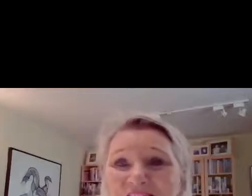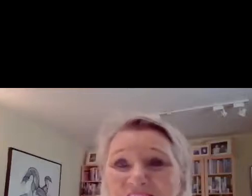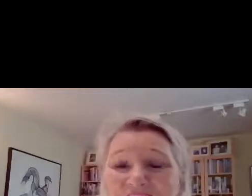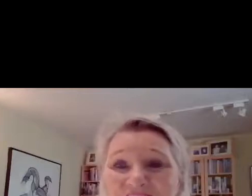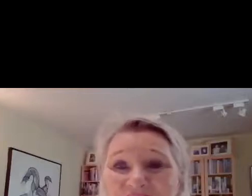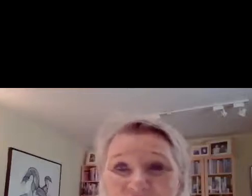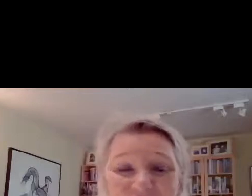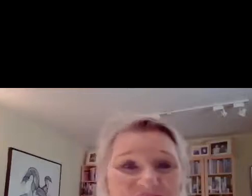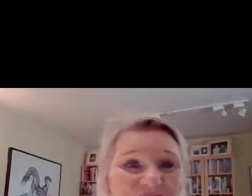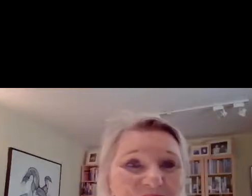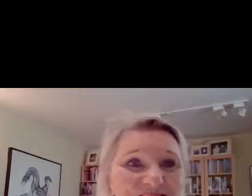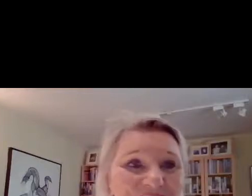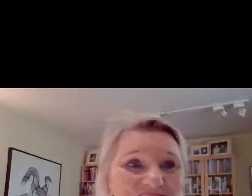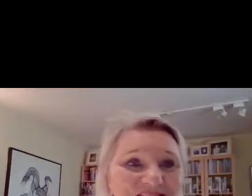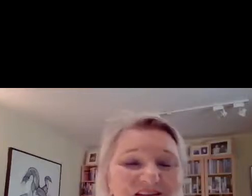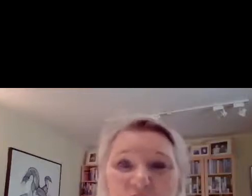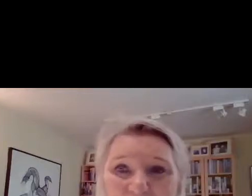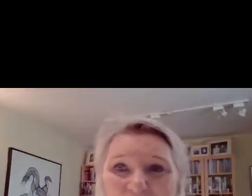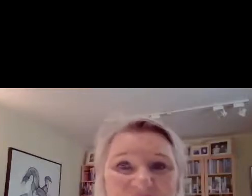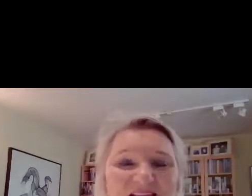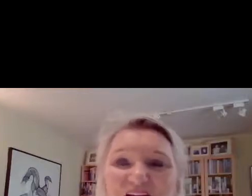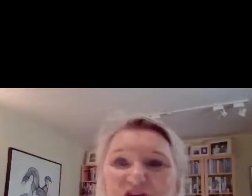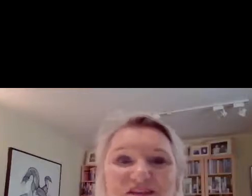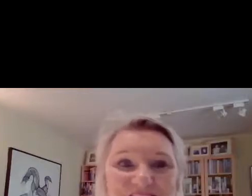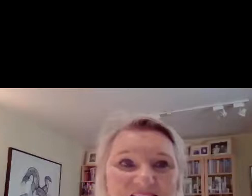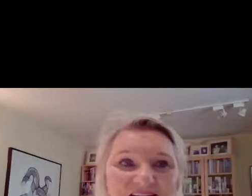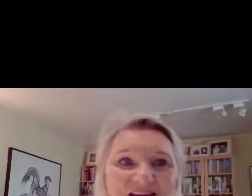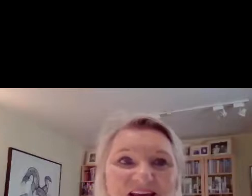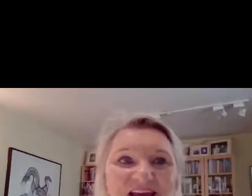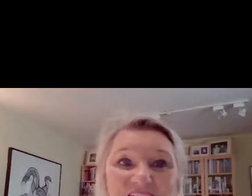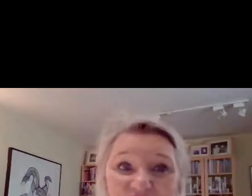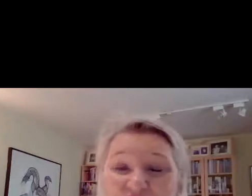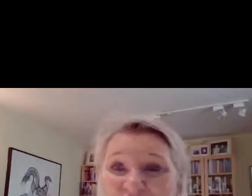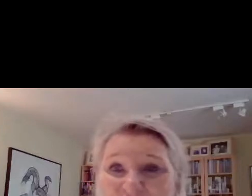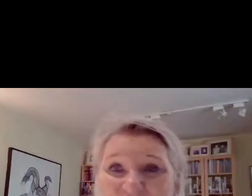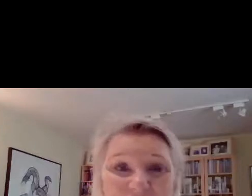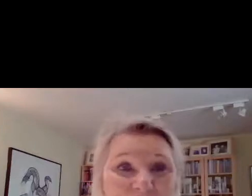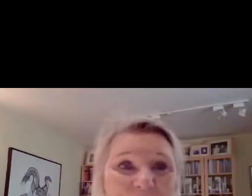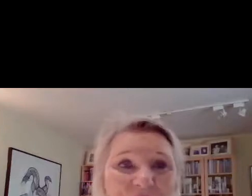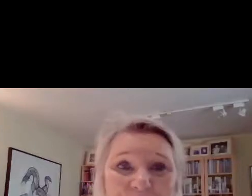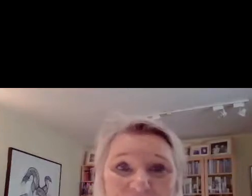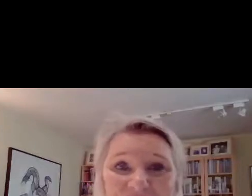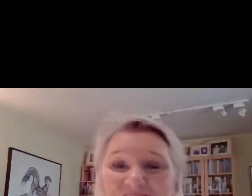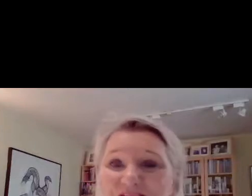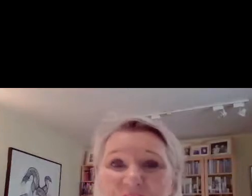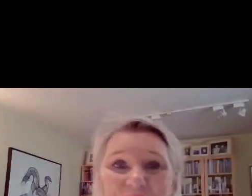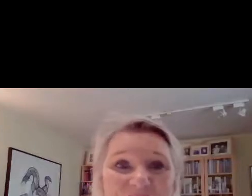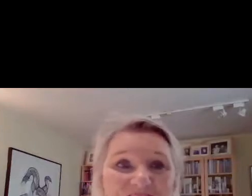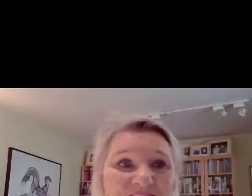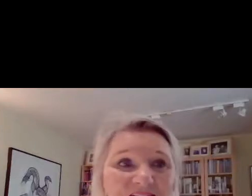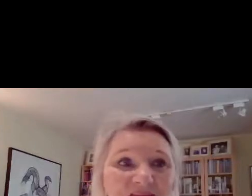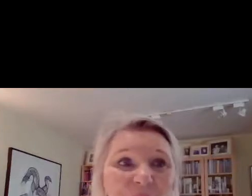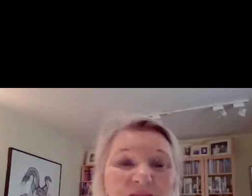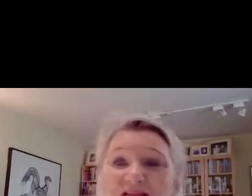Together, these artists have been discussing timely and understudied issues that affect them, their practice, and their